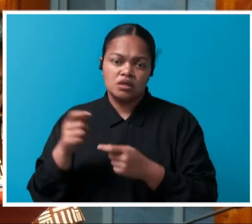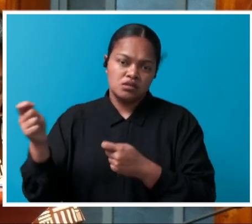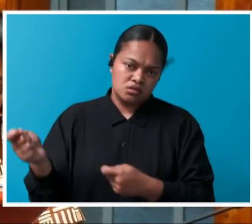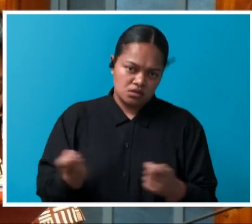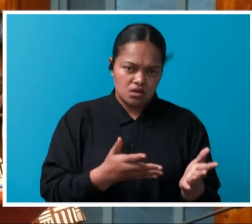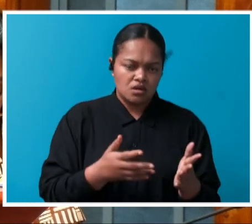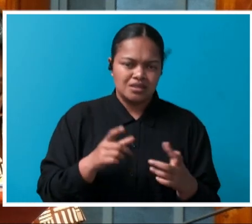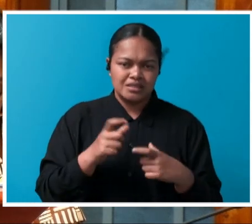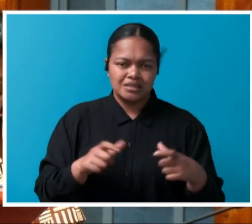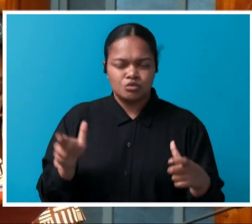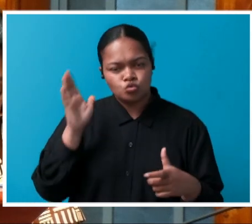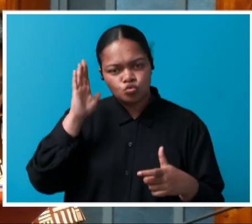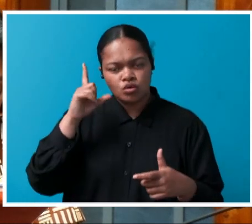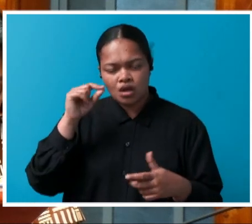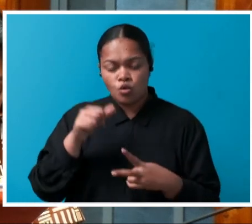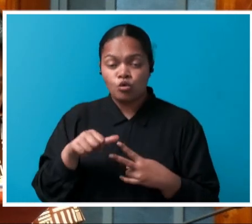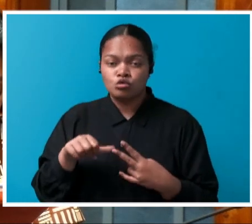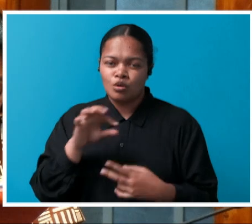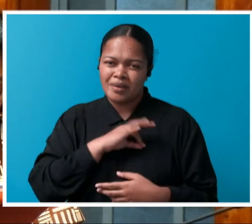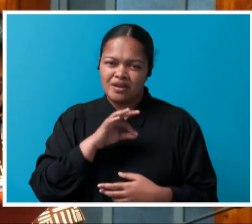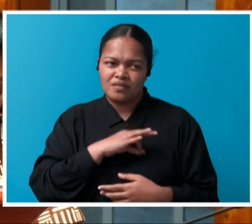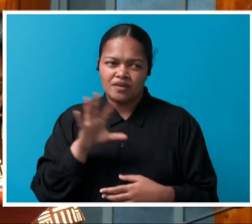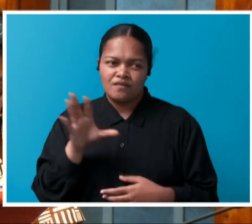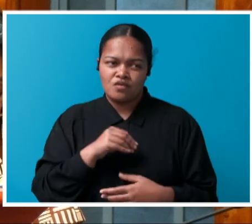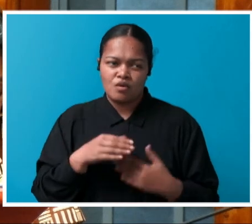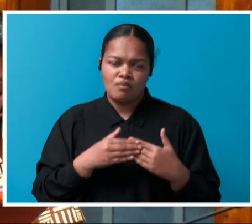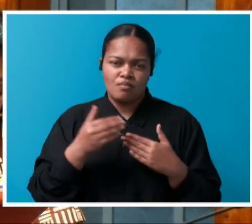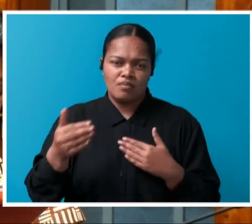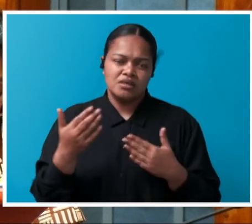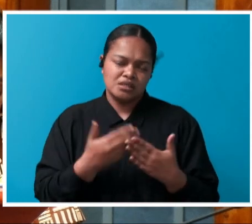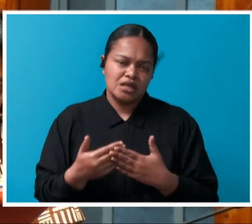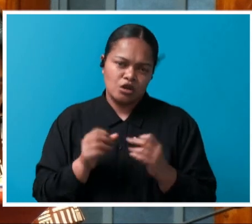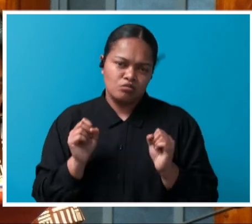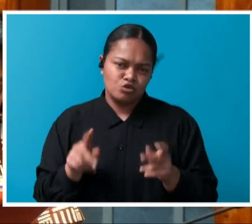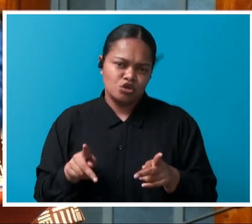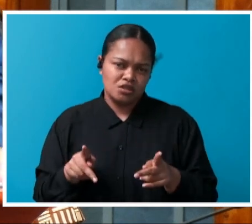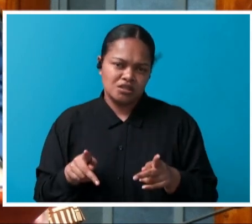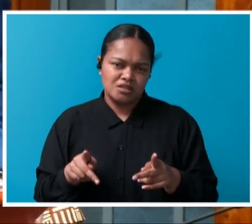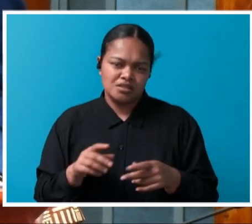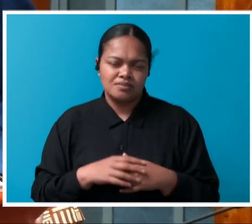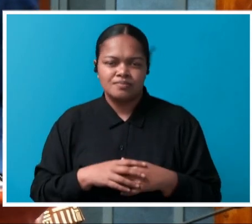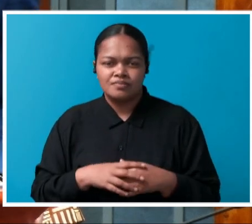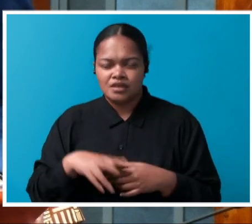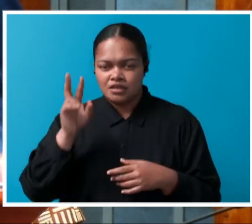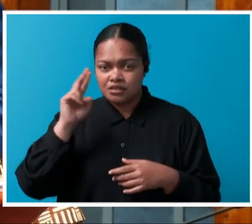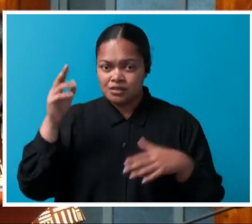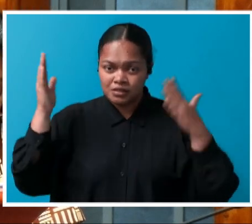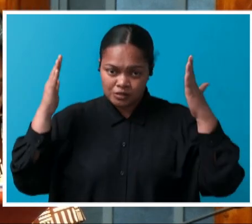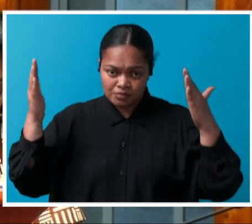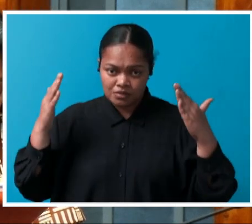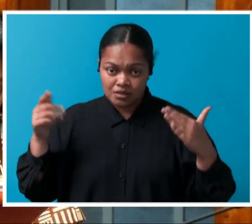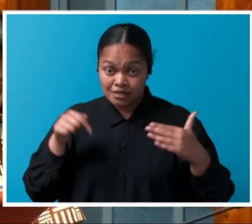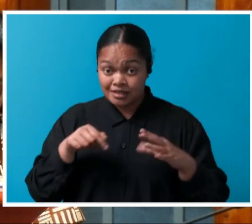schools so they can also benefit from further study opportunities. Mr. Speaker, sir,